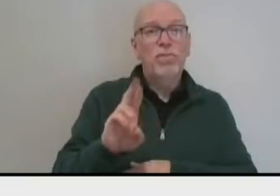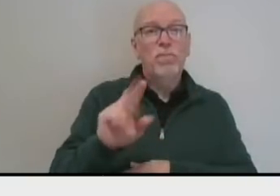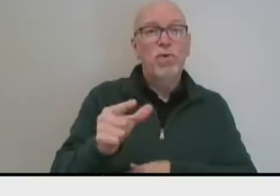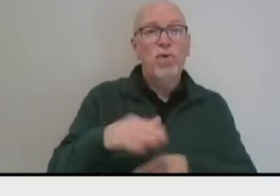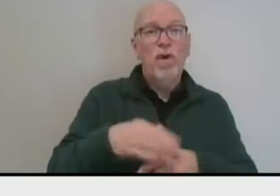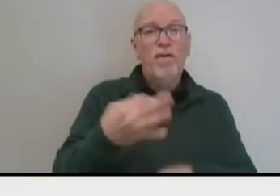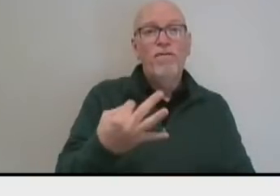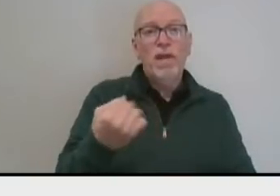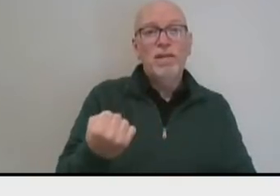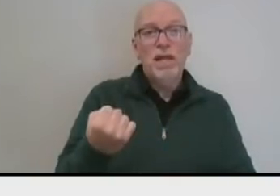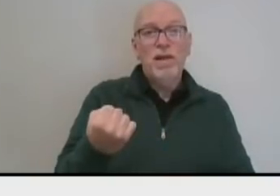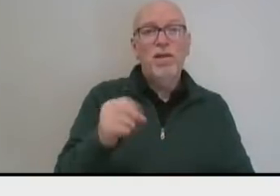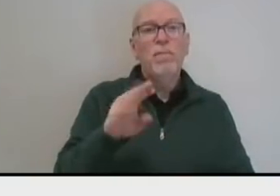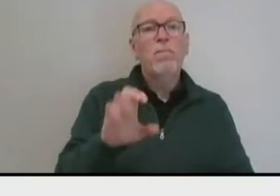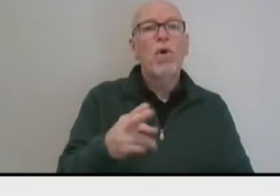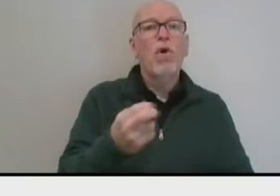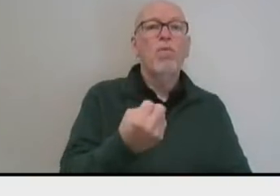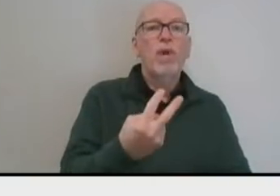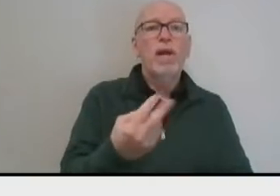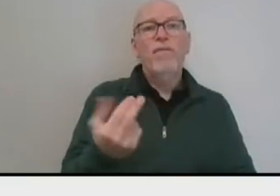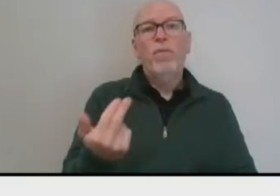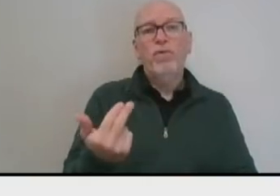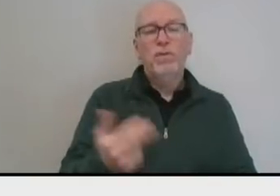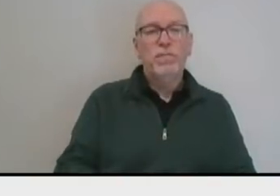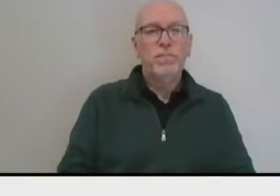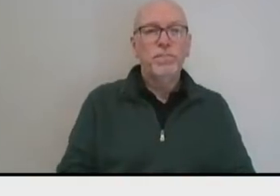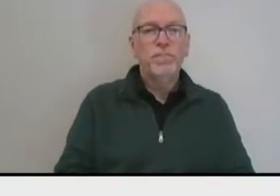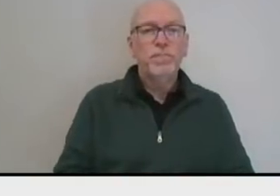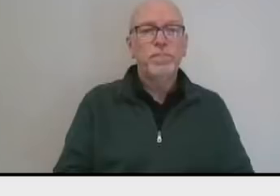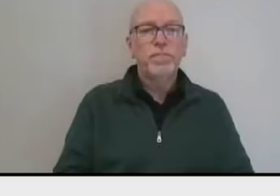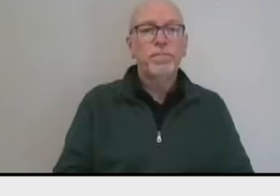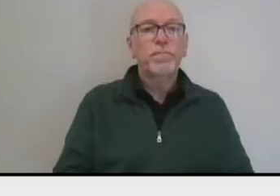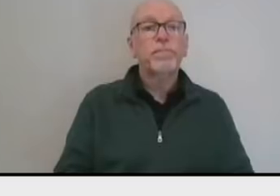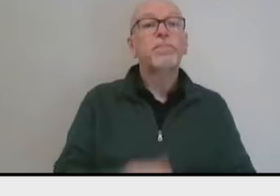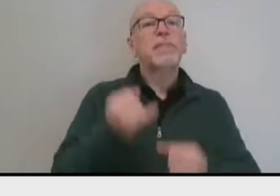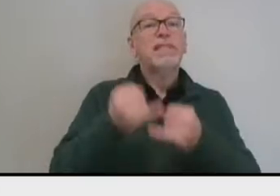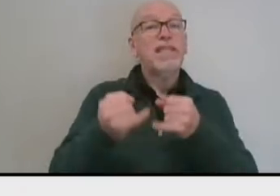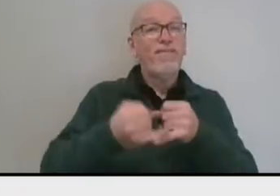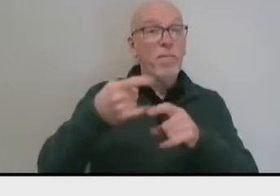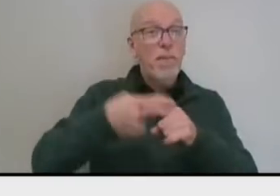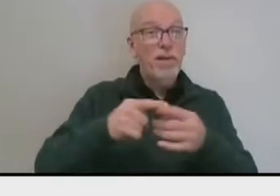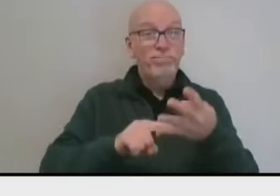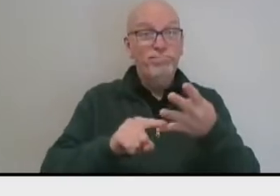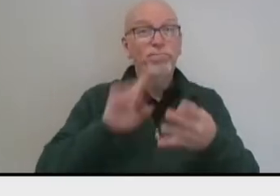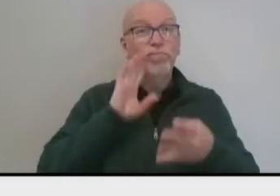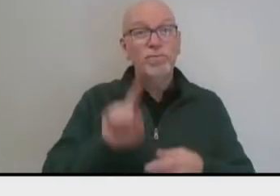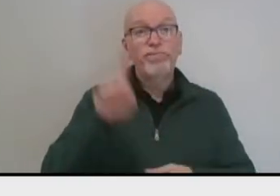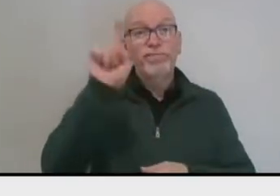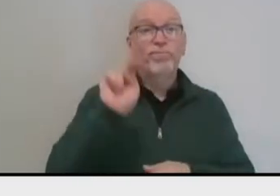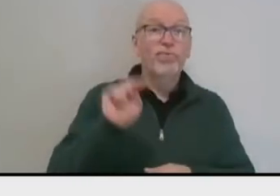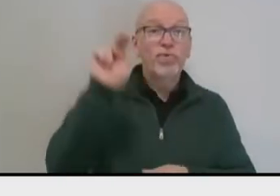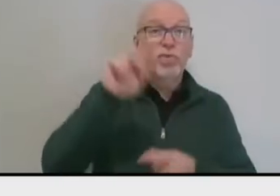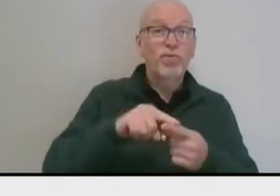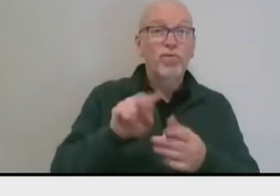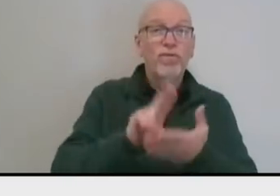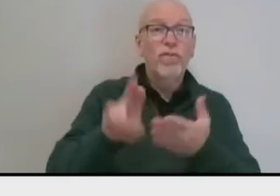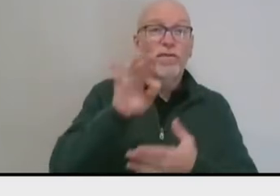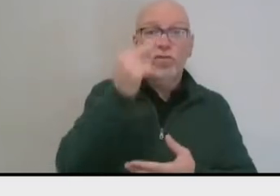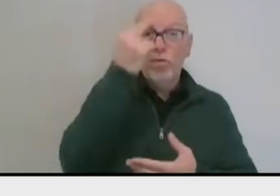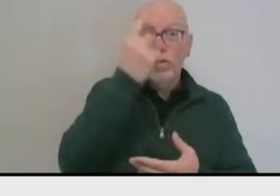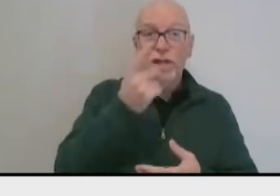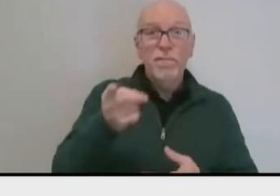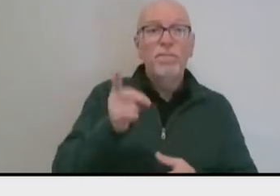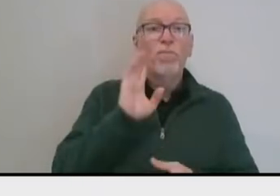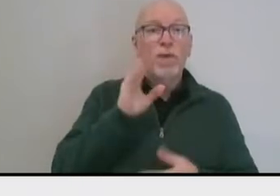and Saturday, March 12th and 13th. At the end of the month, we will go north to the University of Notre Dame for a clinic on